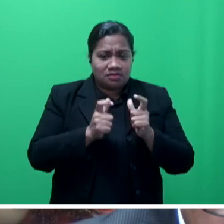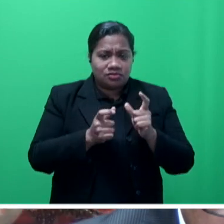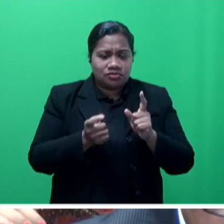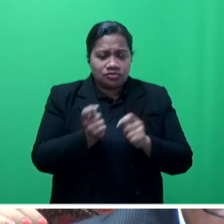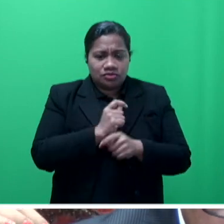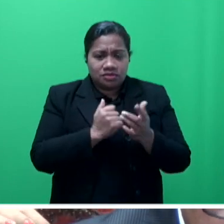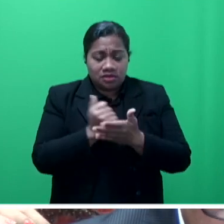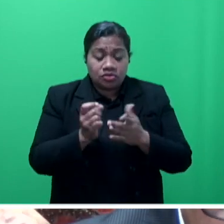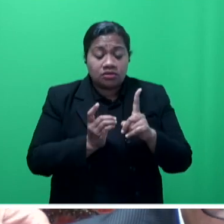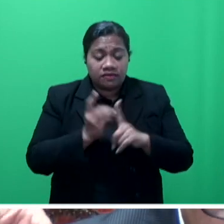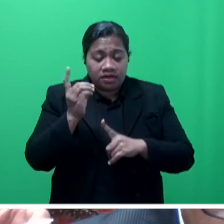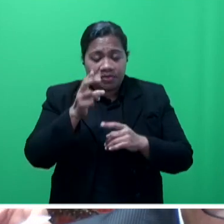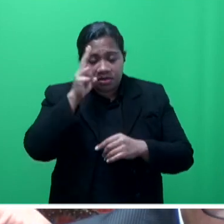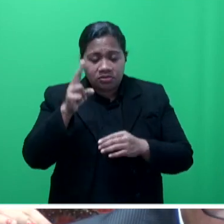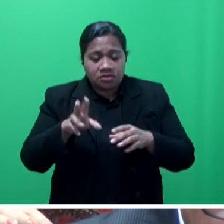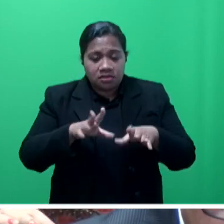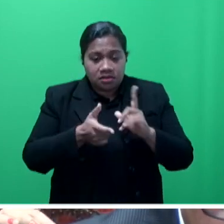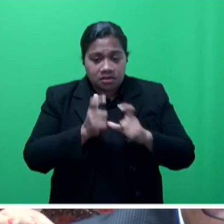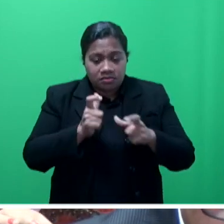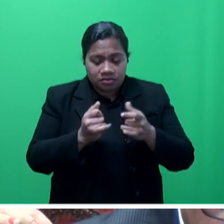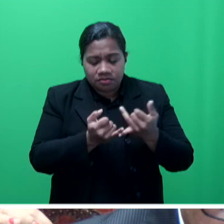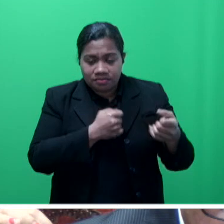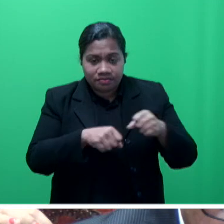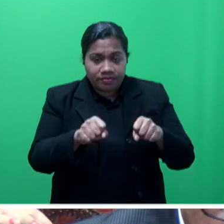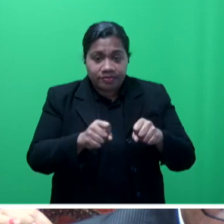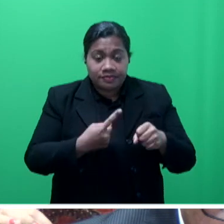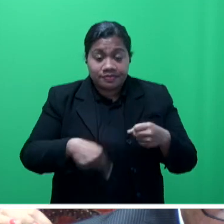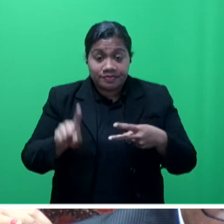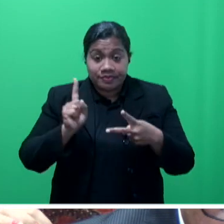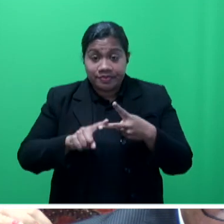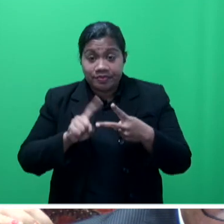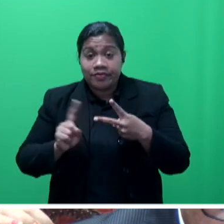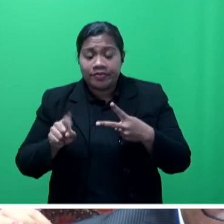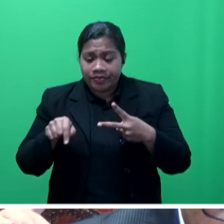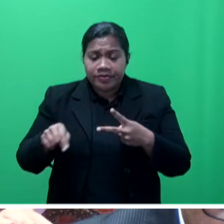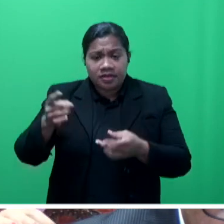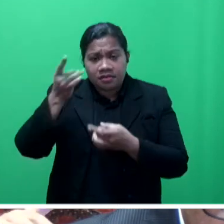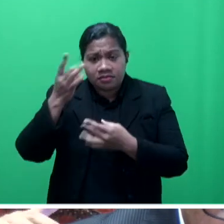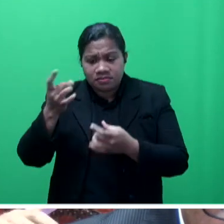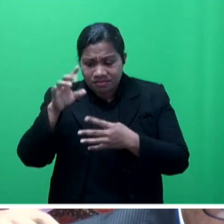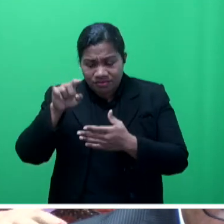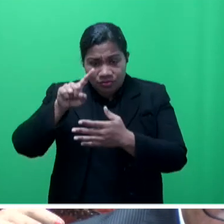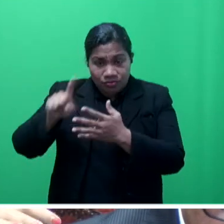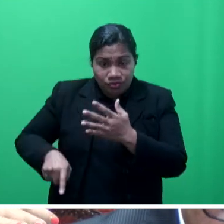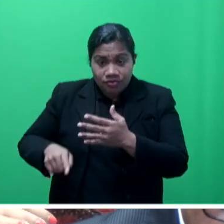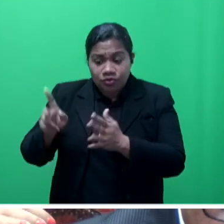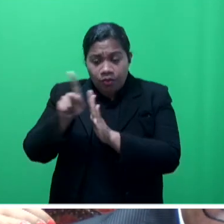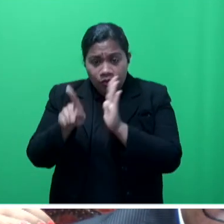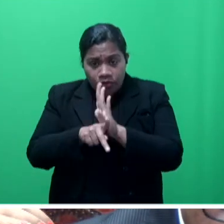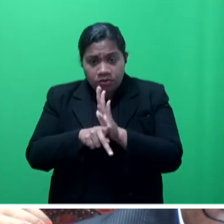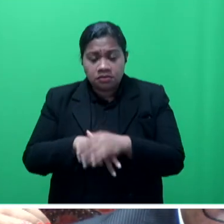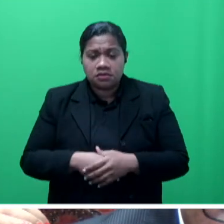finance strategy. Secondly, it is a comprehensive blueprint that details the priority policies,